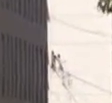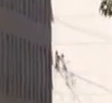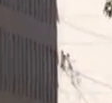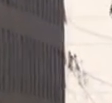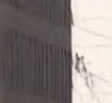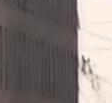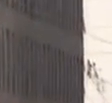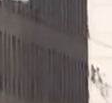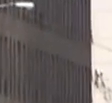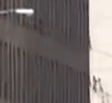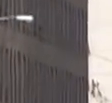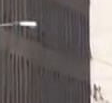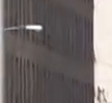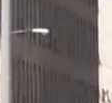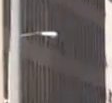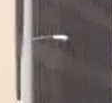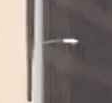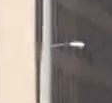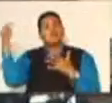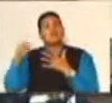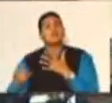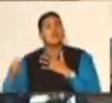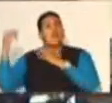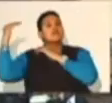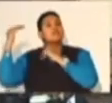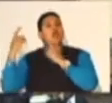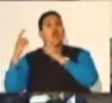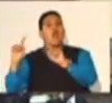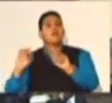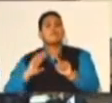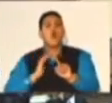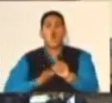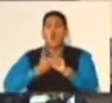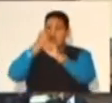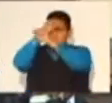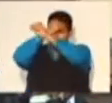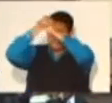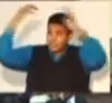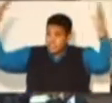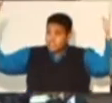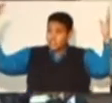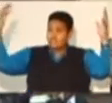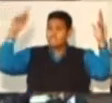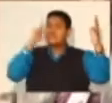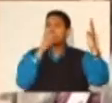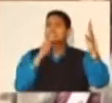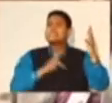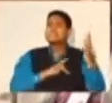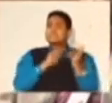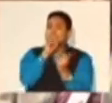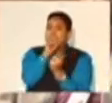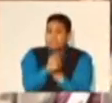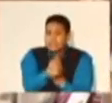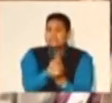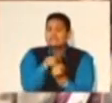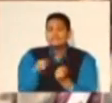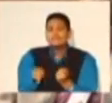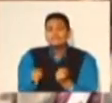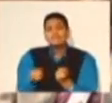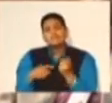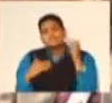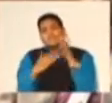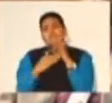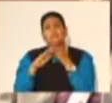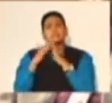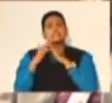the country's capital should become a commercial hub. Vision for Kingston in particular, the capital city of